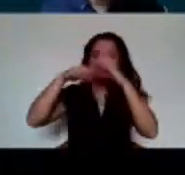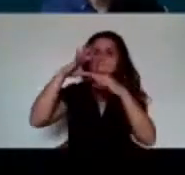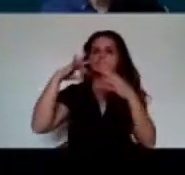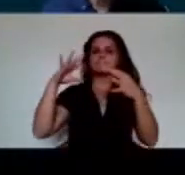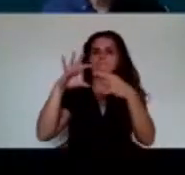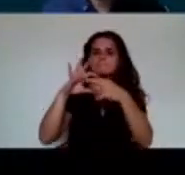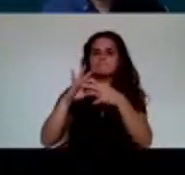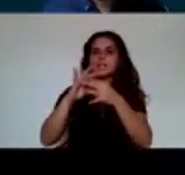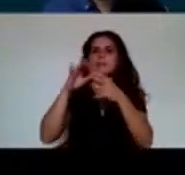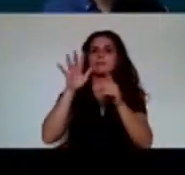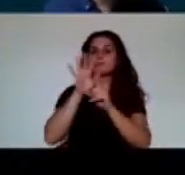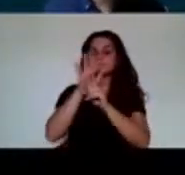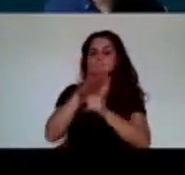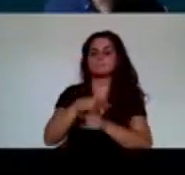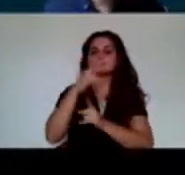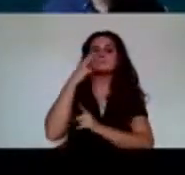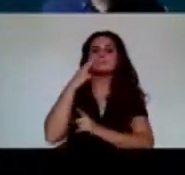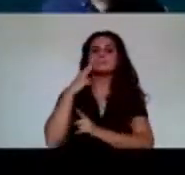about racism.